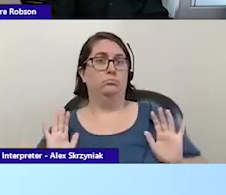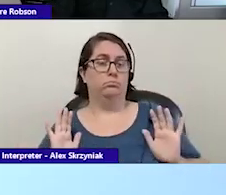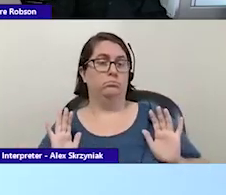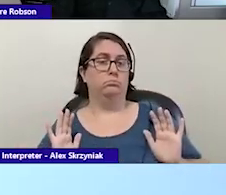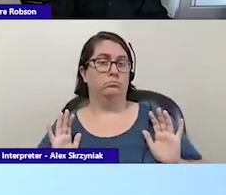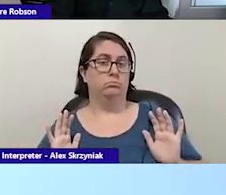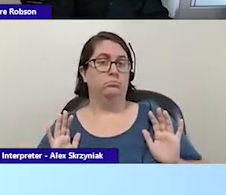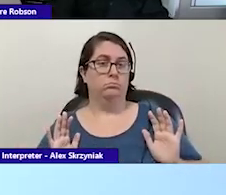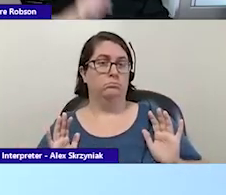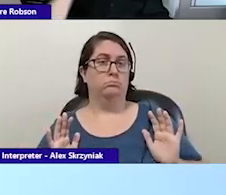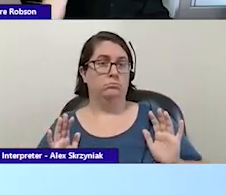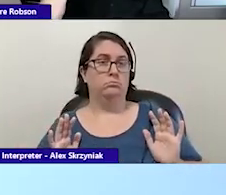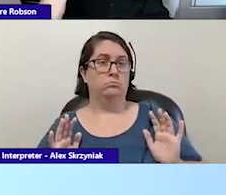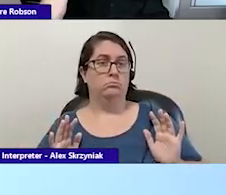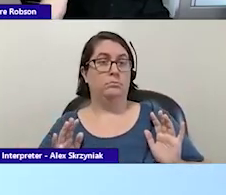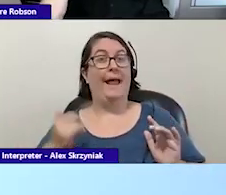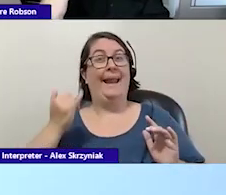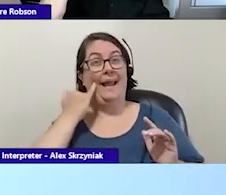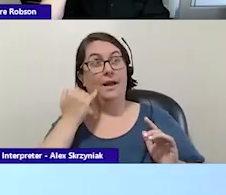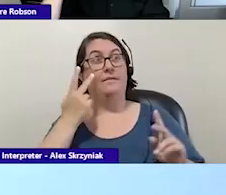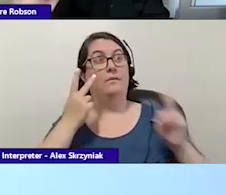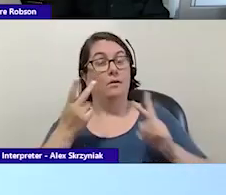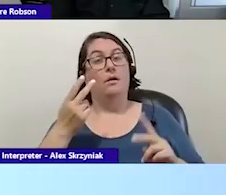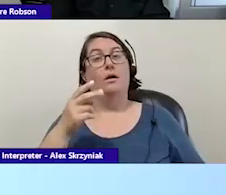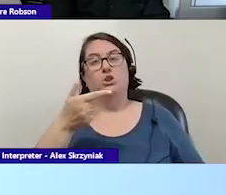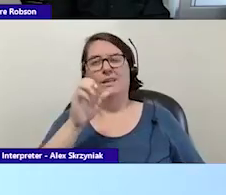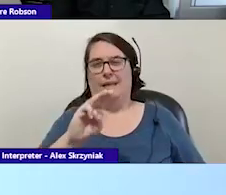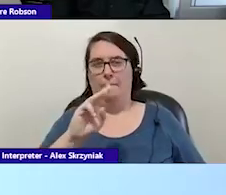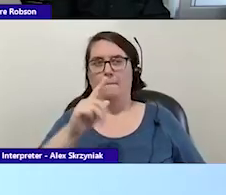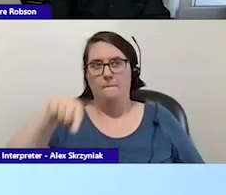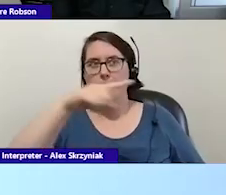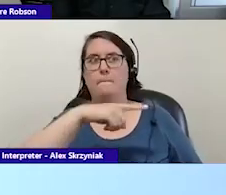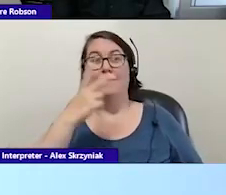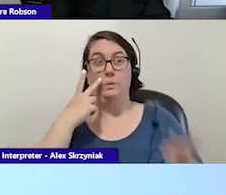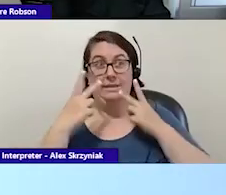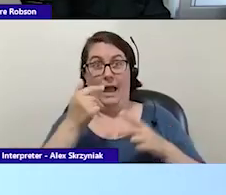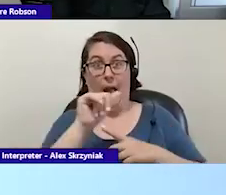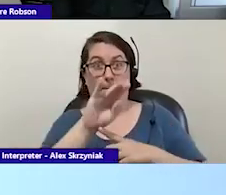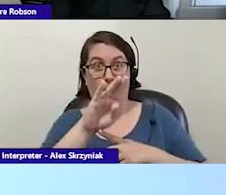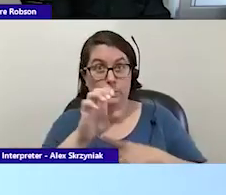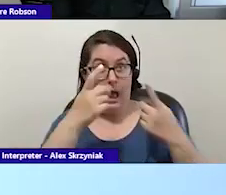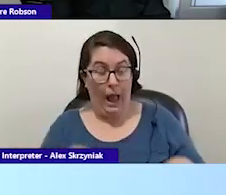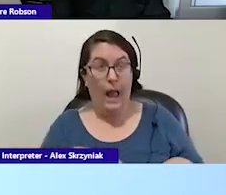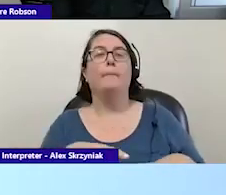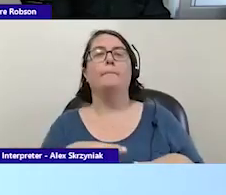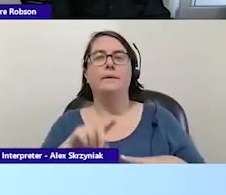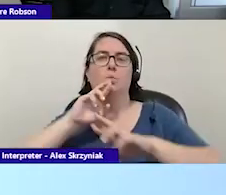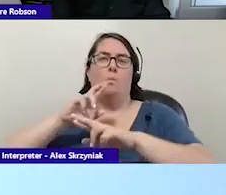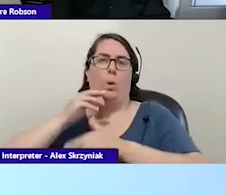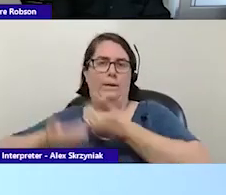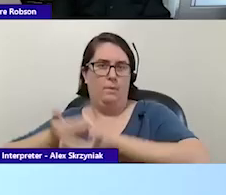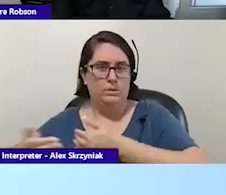of reporting abuse for GSM people, and very importantly, queer competency training for